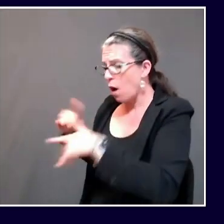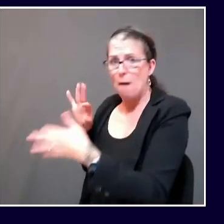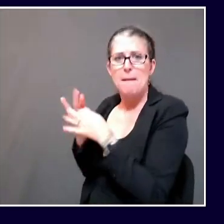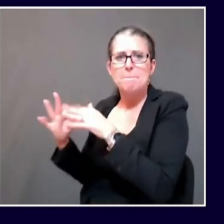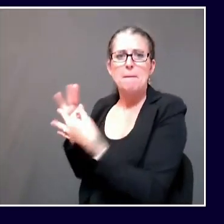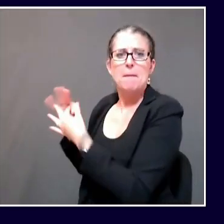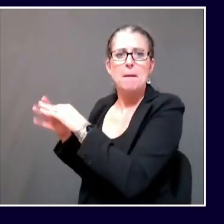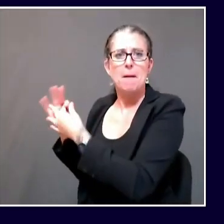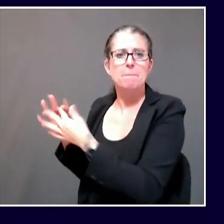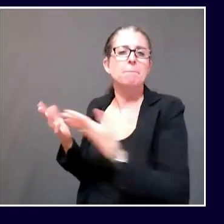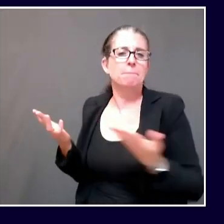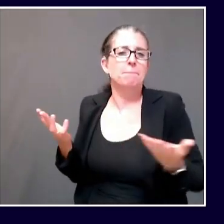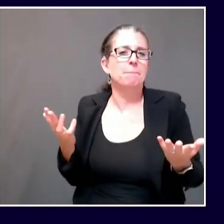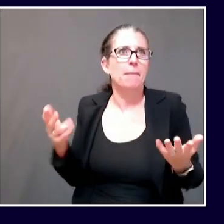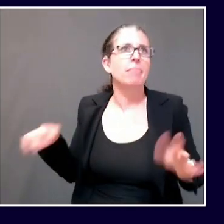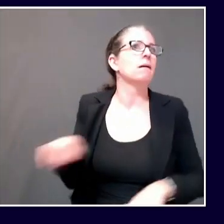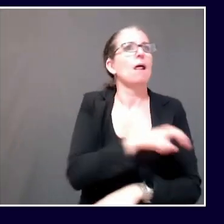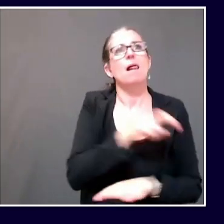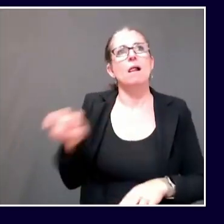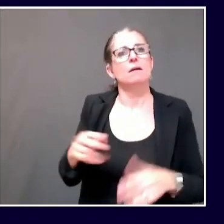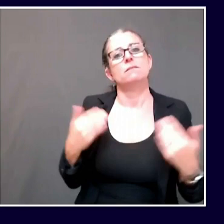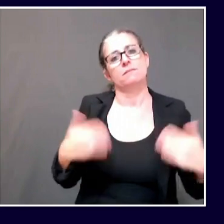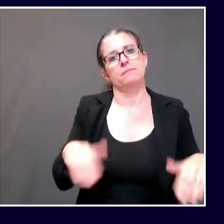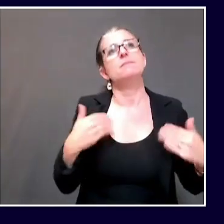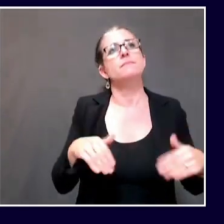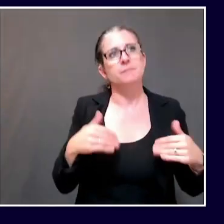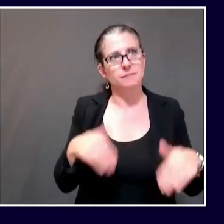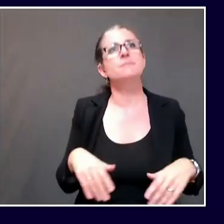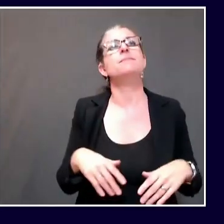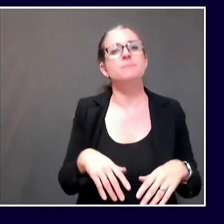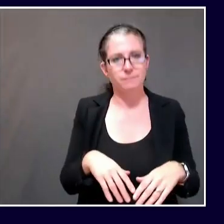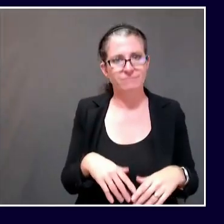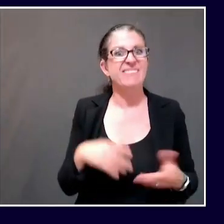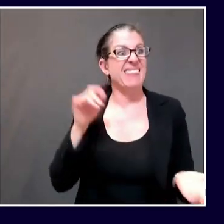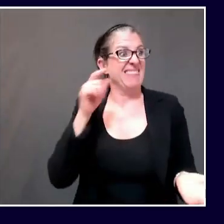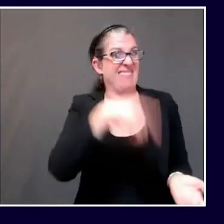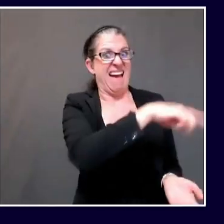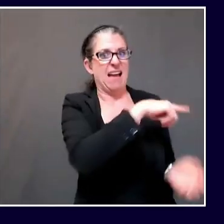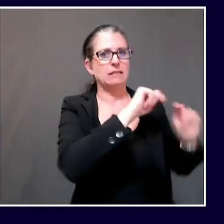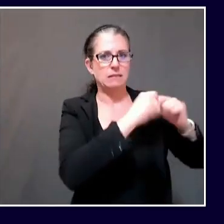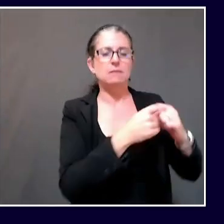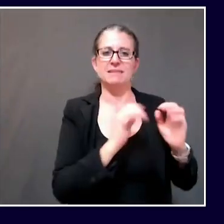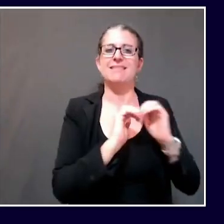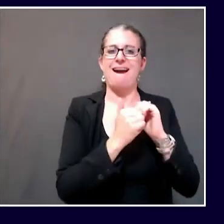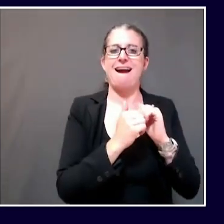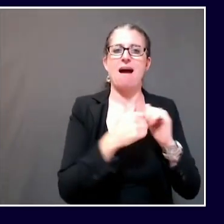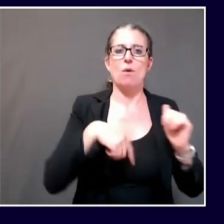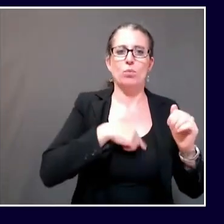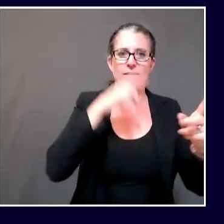jail. And they're also the ones who piece together the linkages among all of these things.